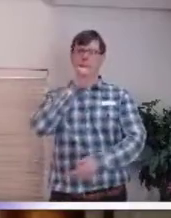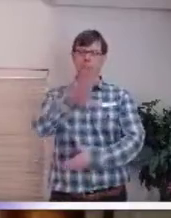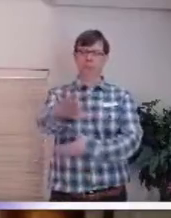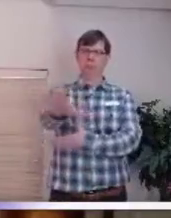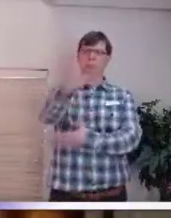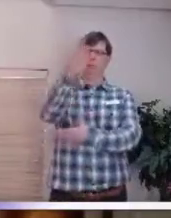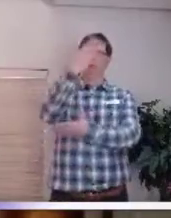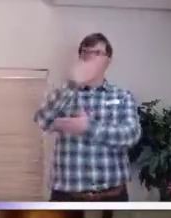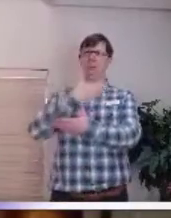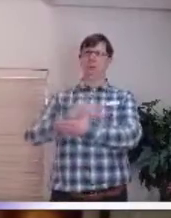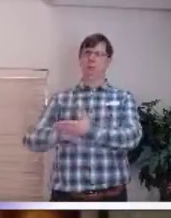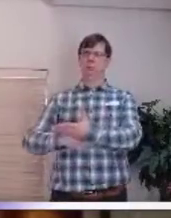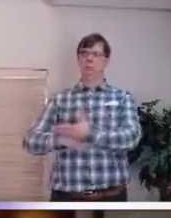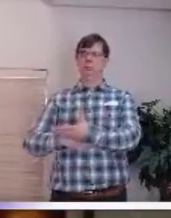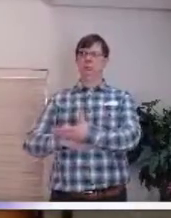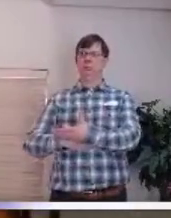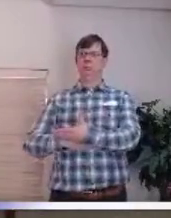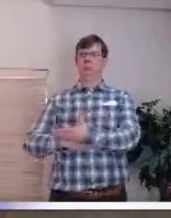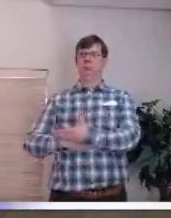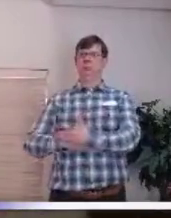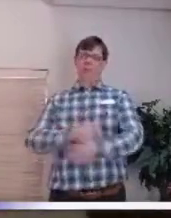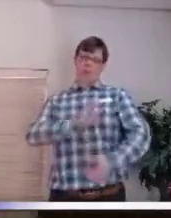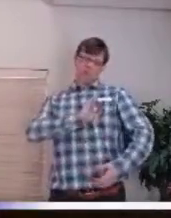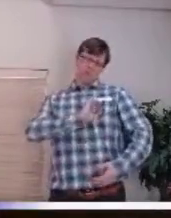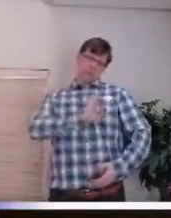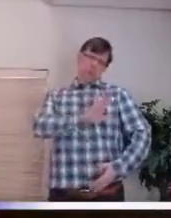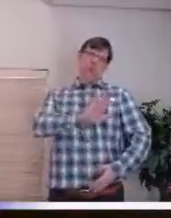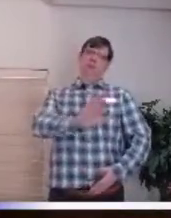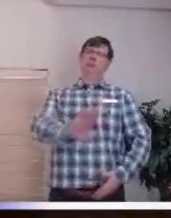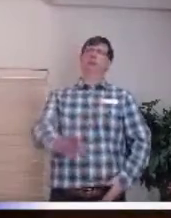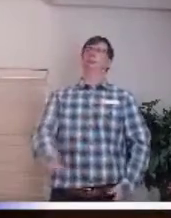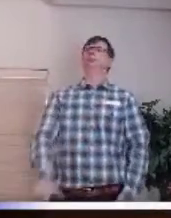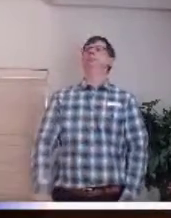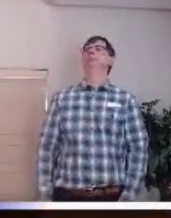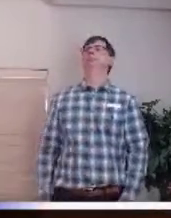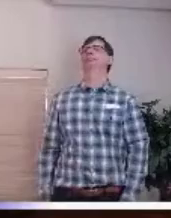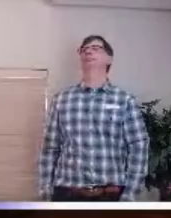breathe in compassion.